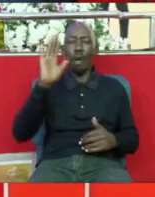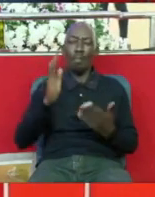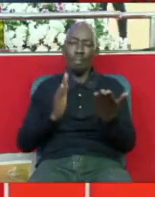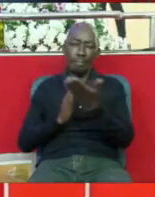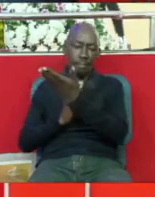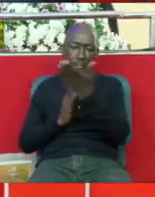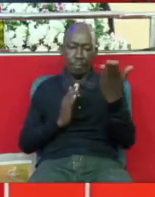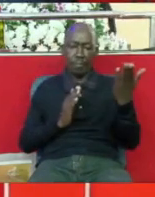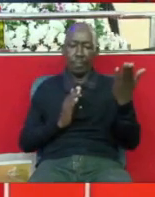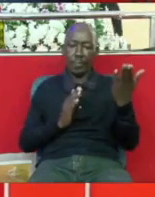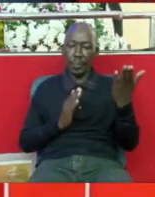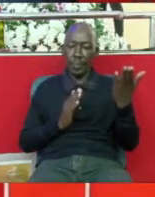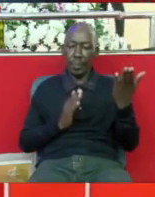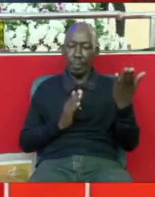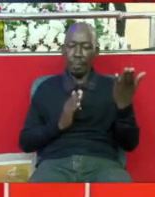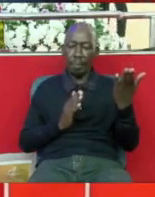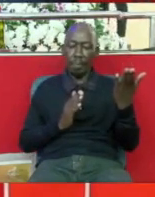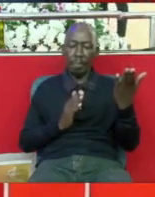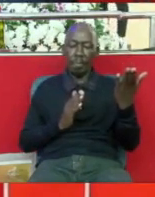ambayo imeinuliwa, Bwana.